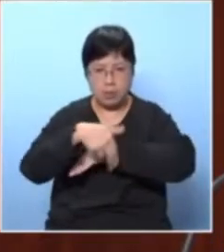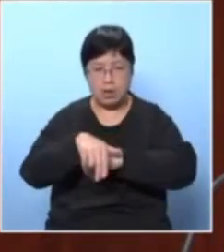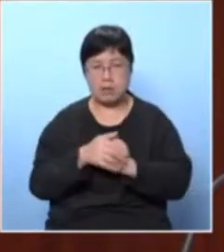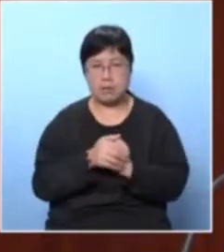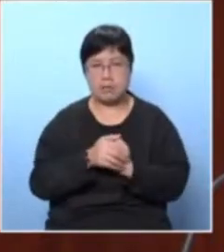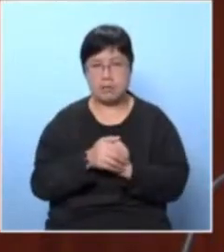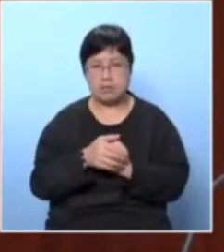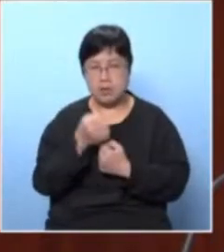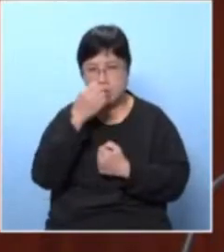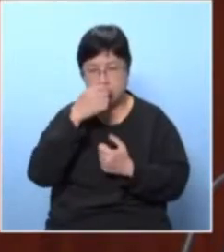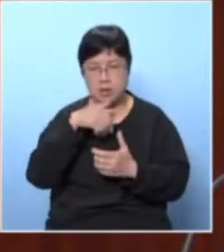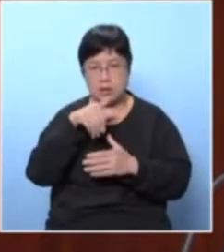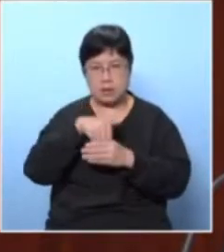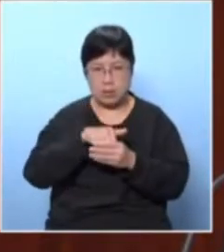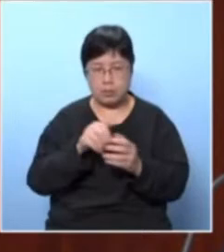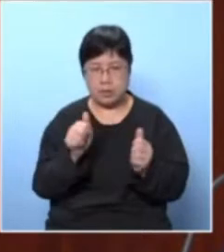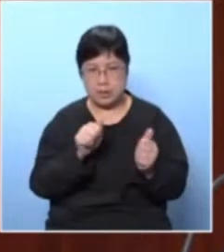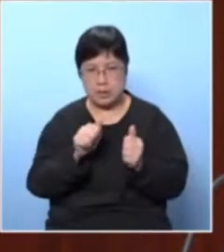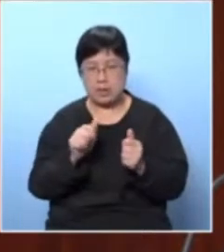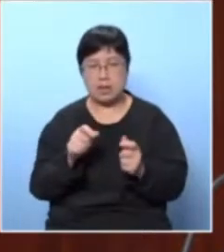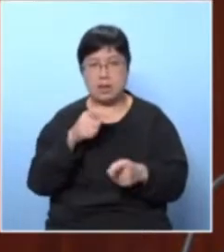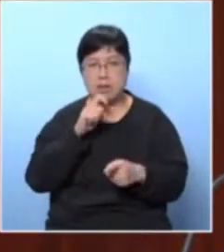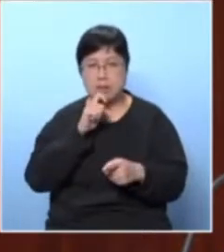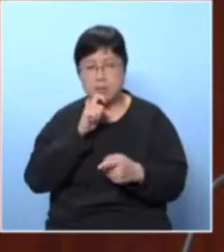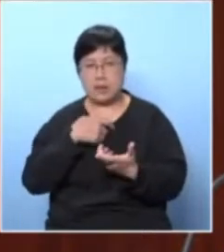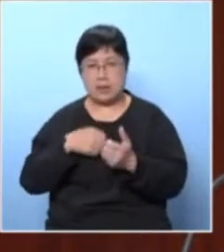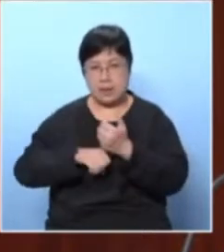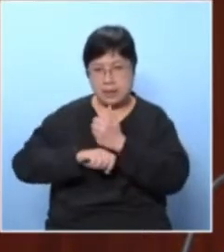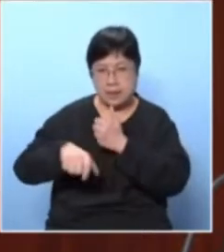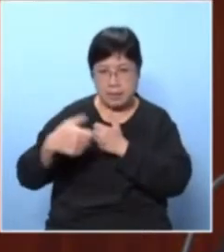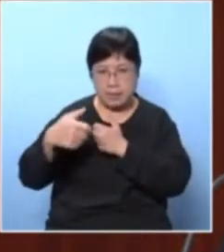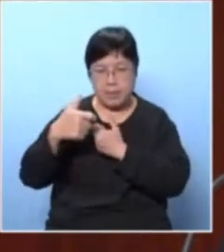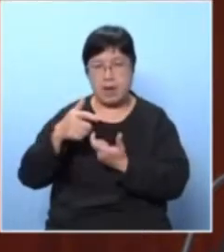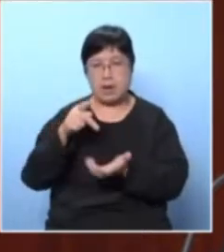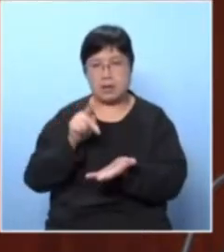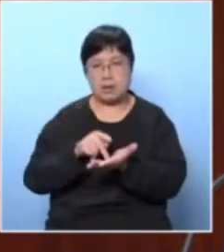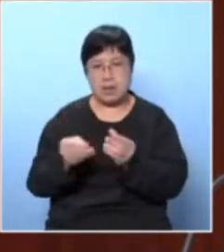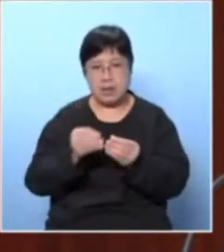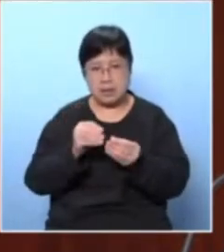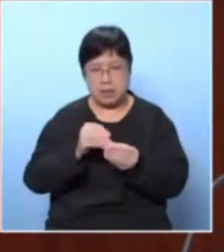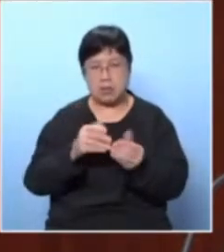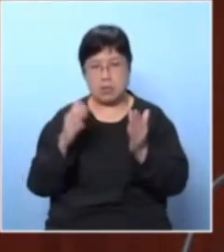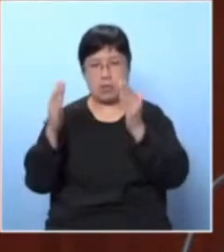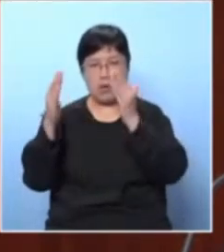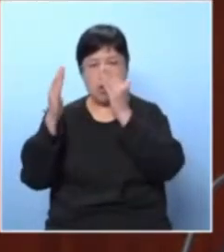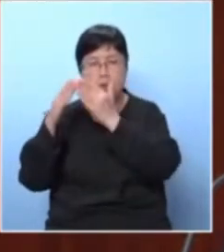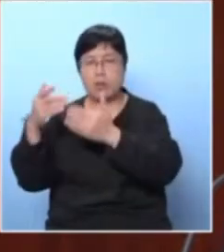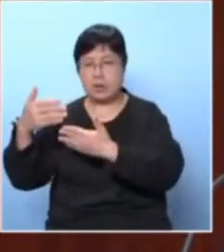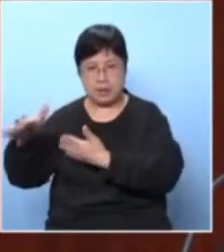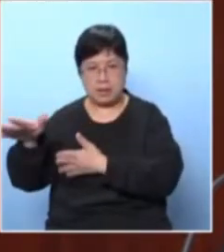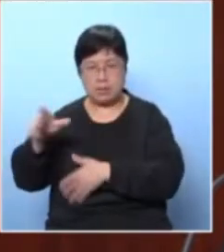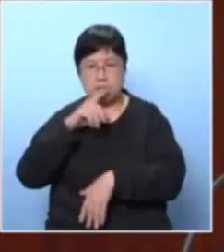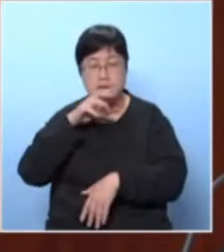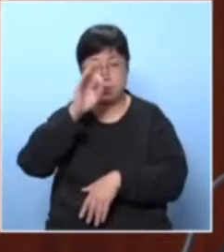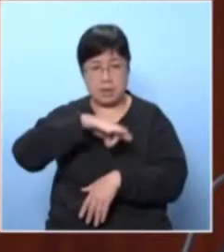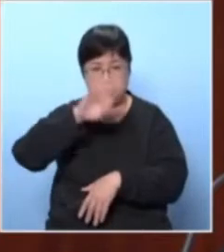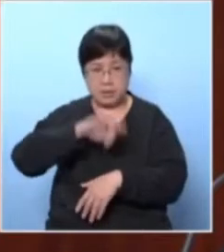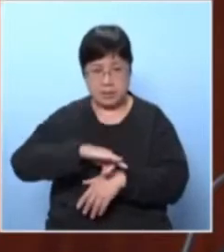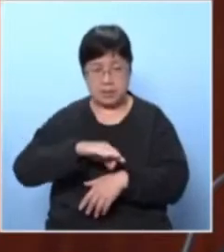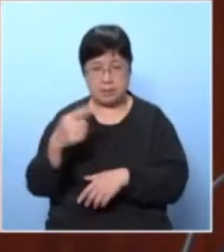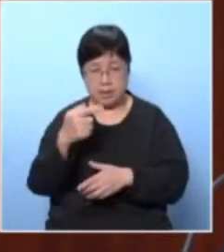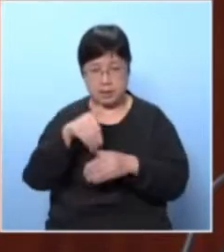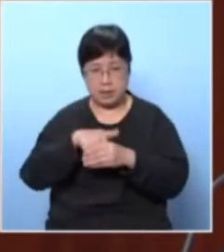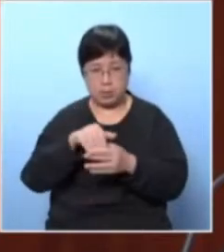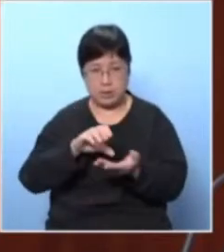Under the scheme, eligible investors who make investments of $30 million or above in assets such as stocks,